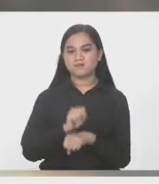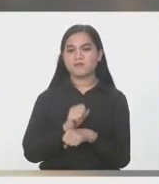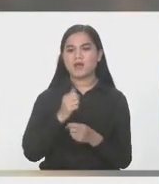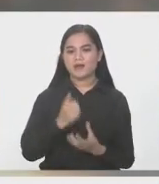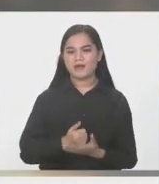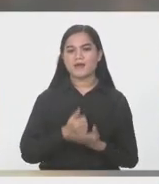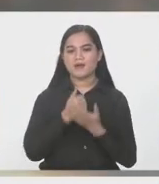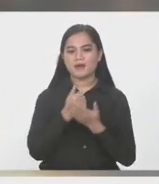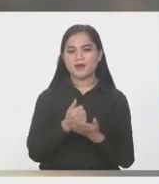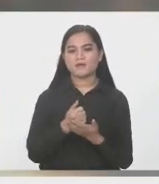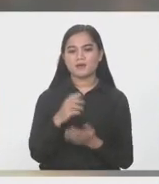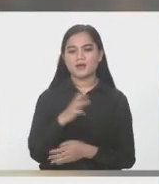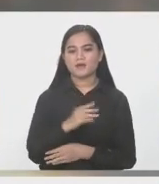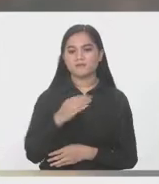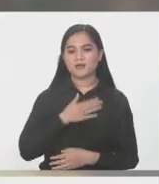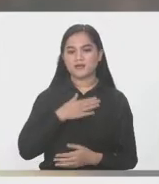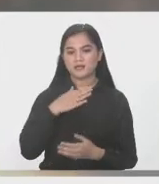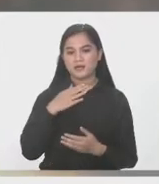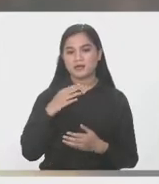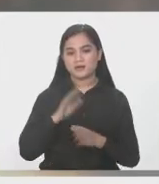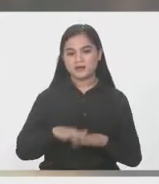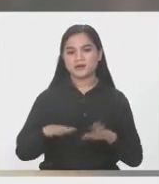ochiruka kwambiri posasipa anthu 300.